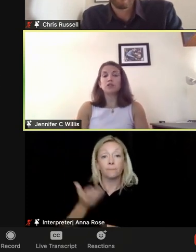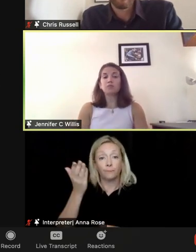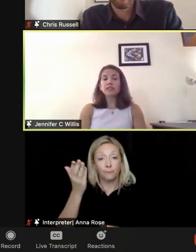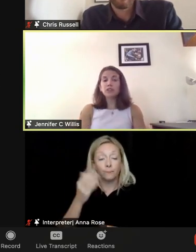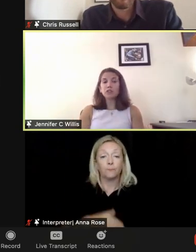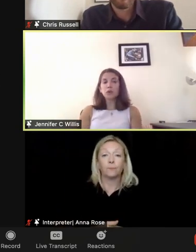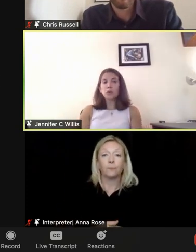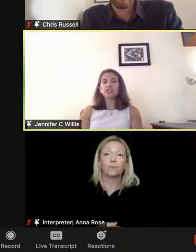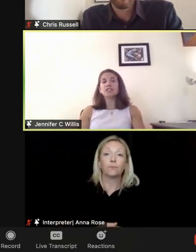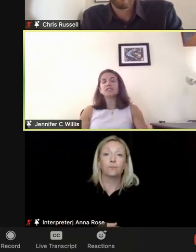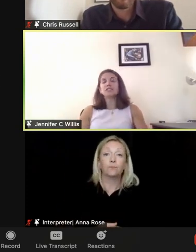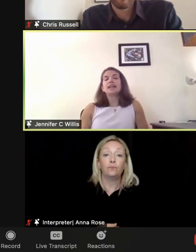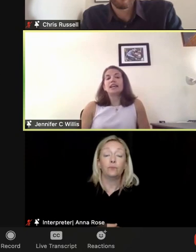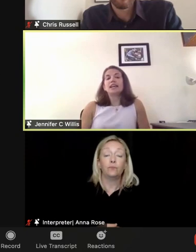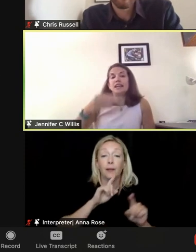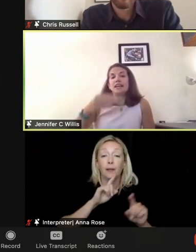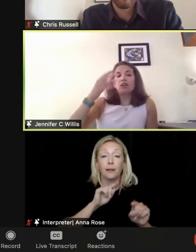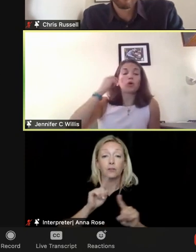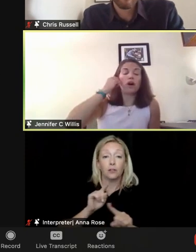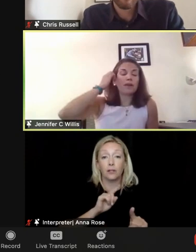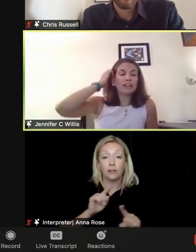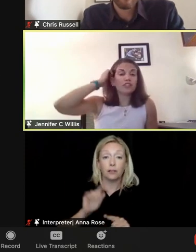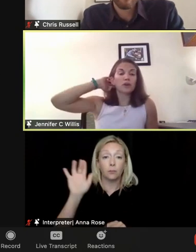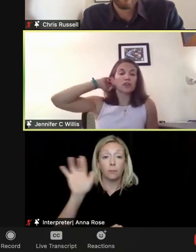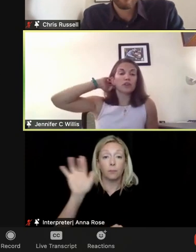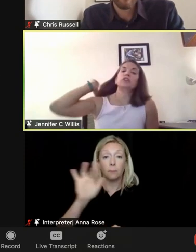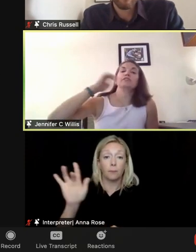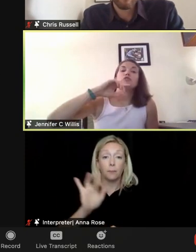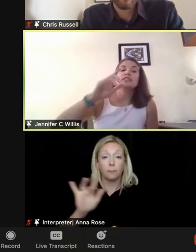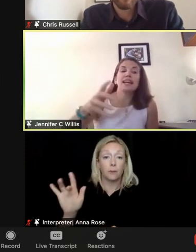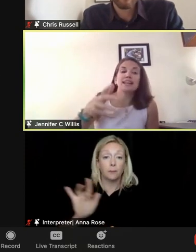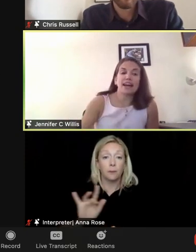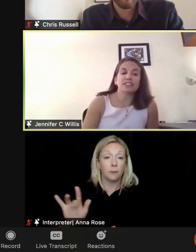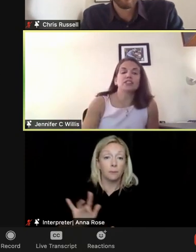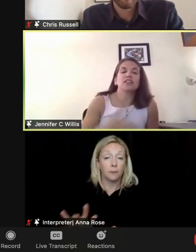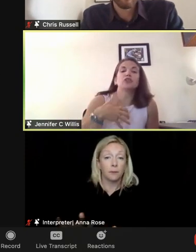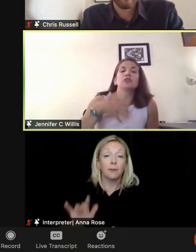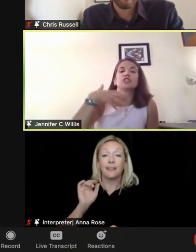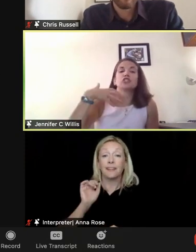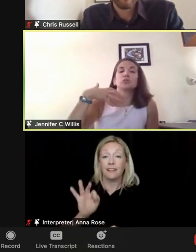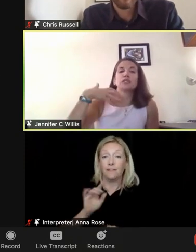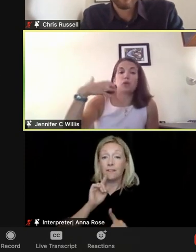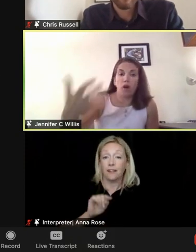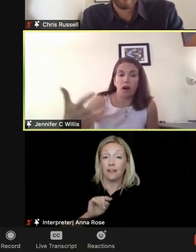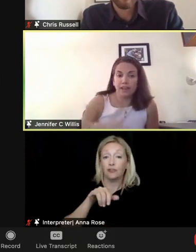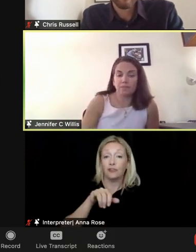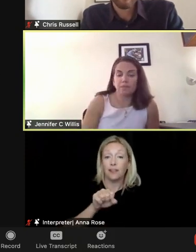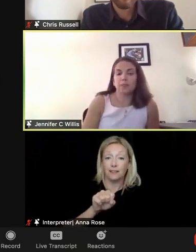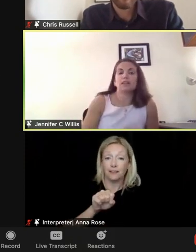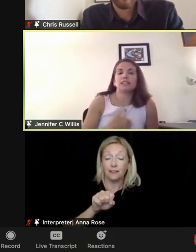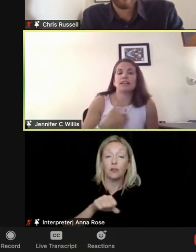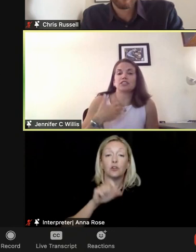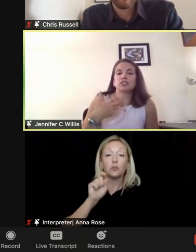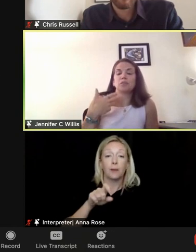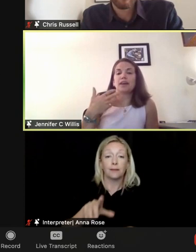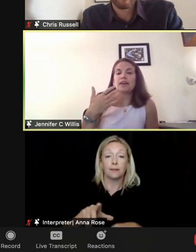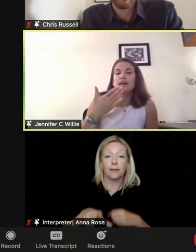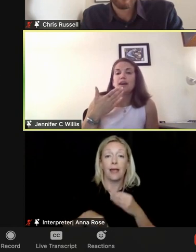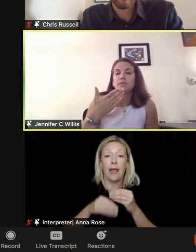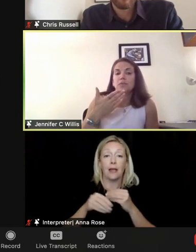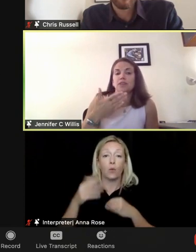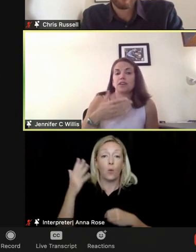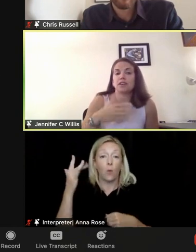And then once you complete all of the questions, or as you're going through, if you say yes, then you need to choose a why. It asks